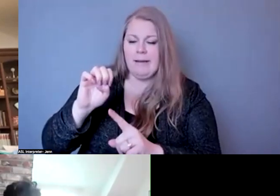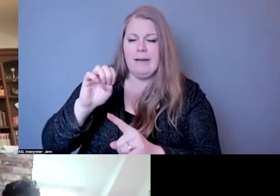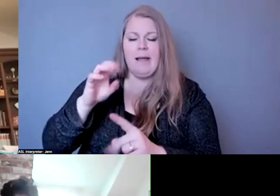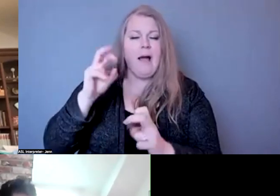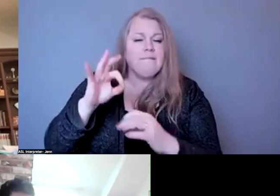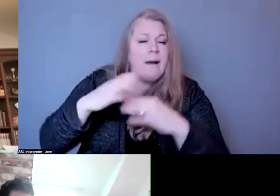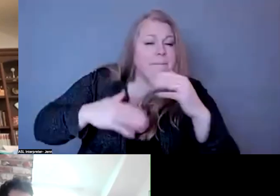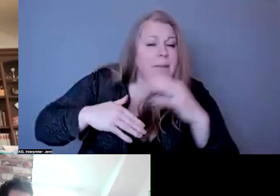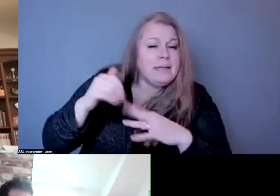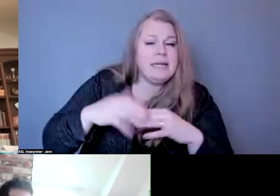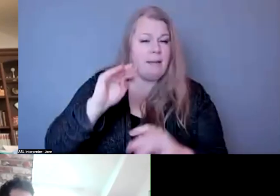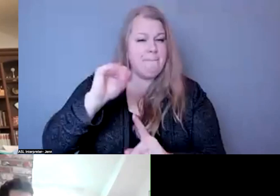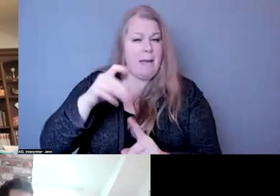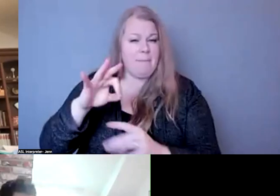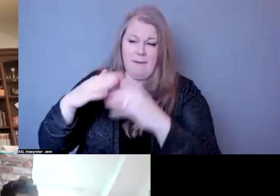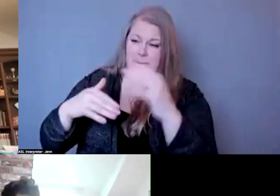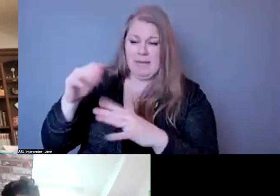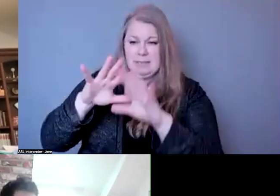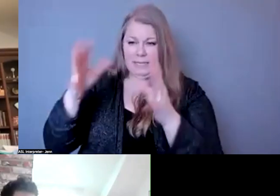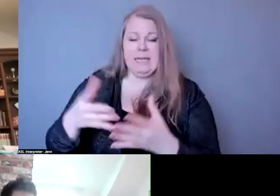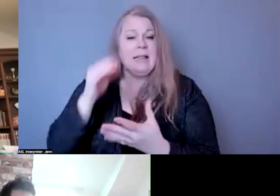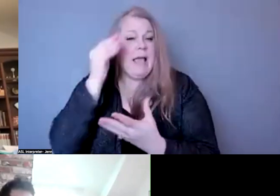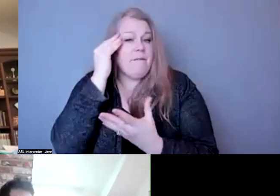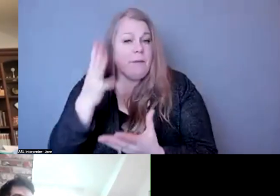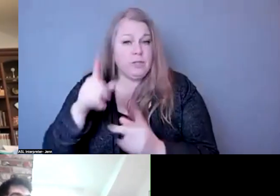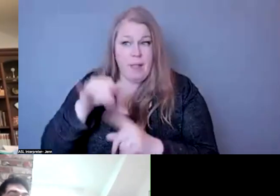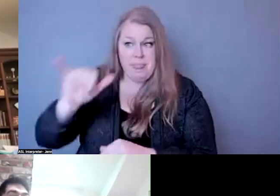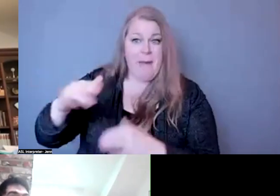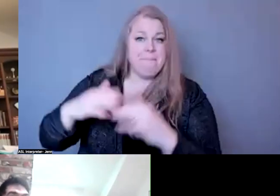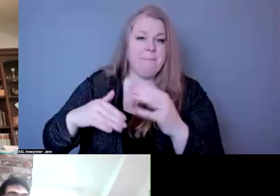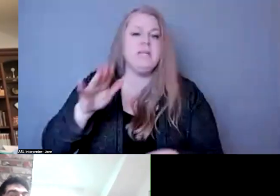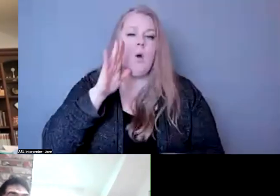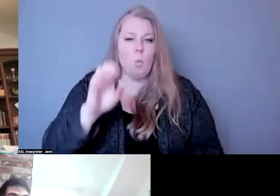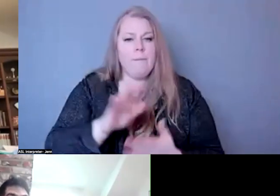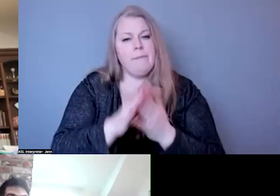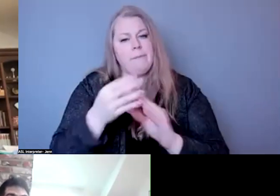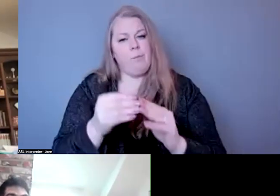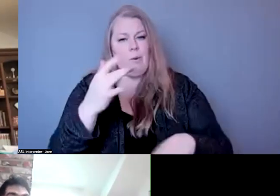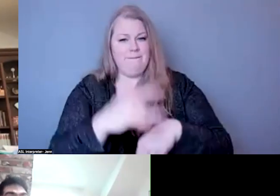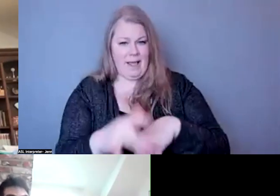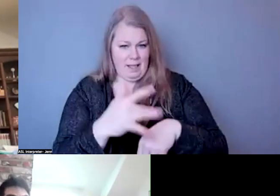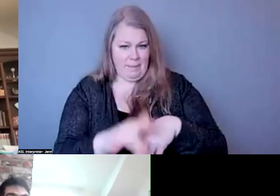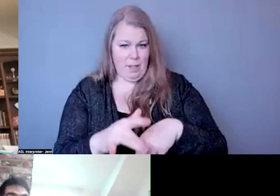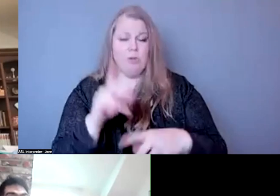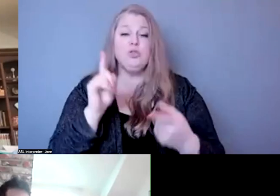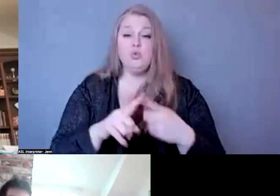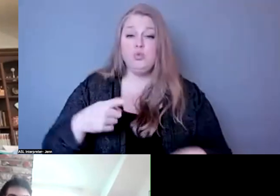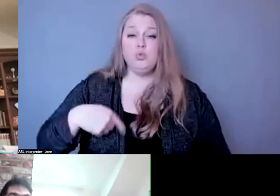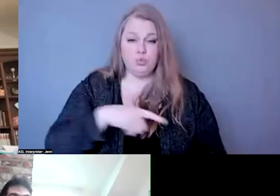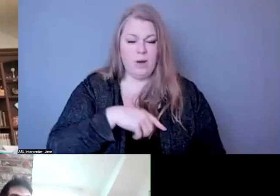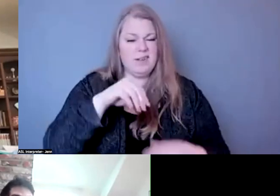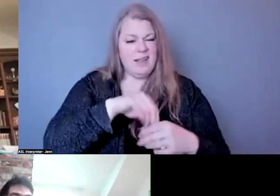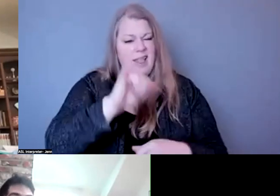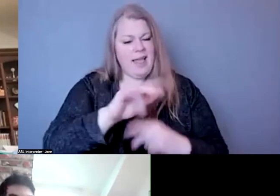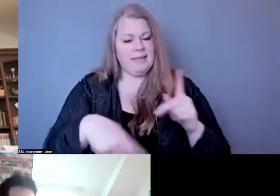the map of the building, the information about a building, will become more available to us in an automated